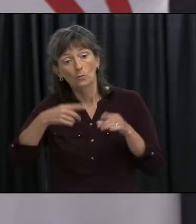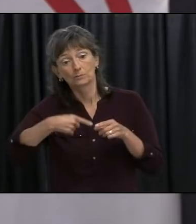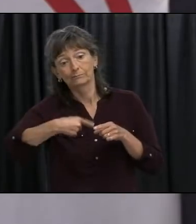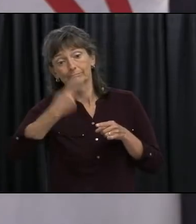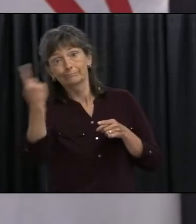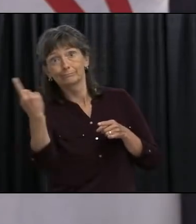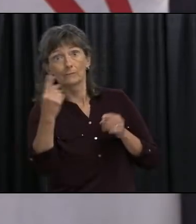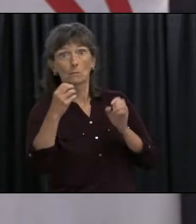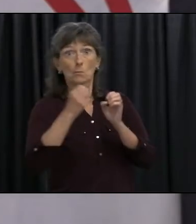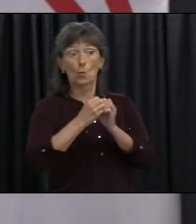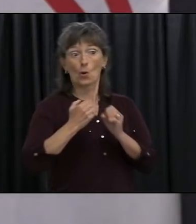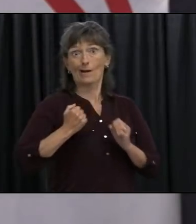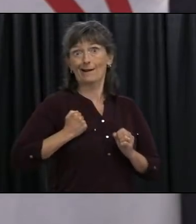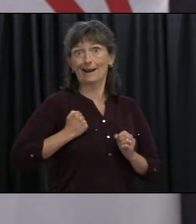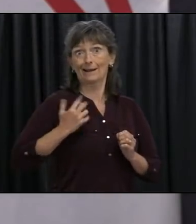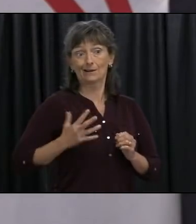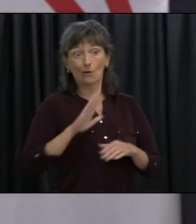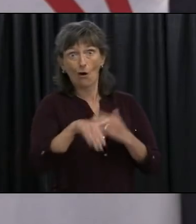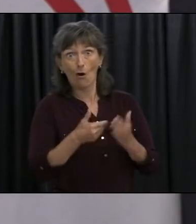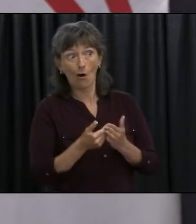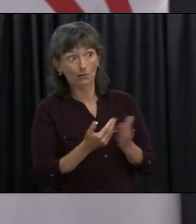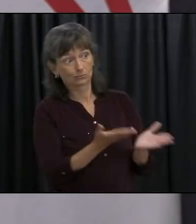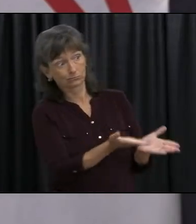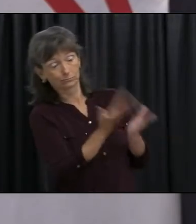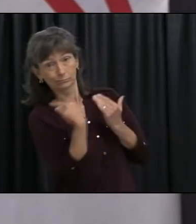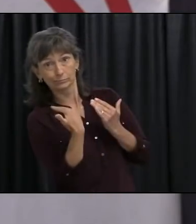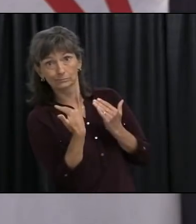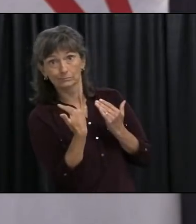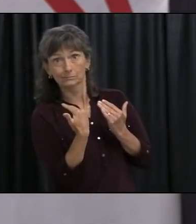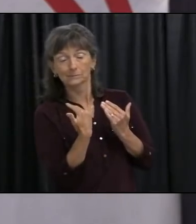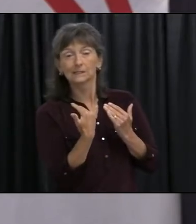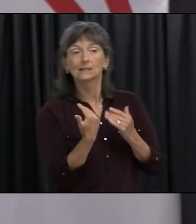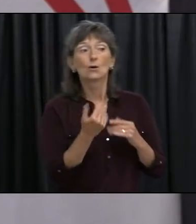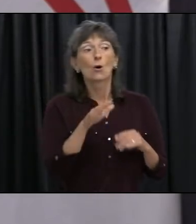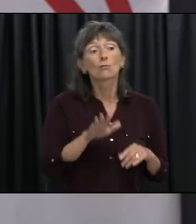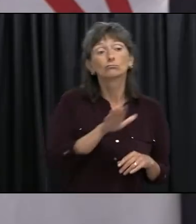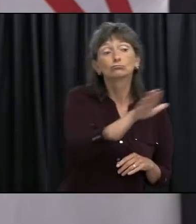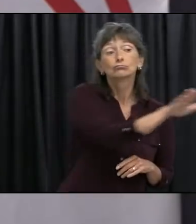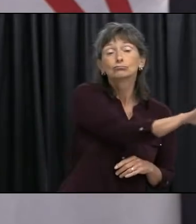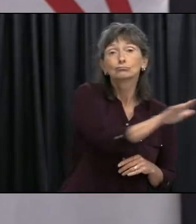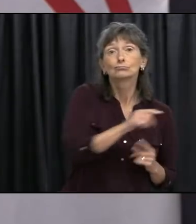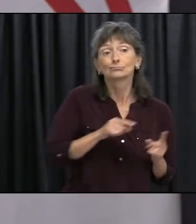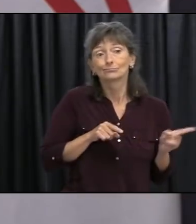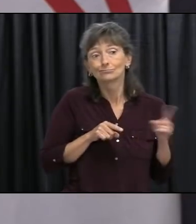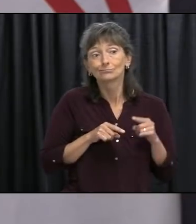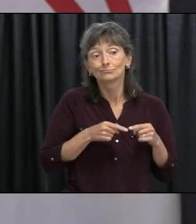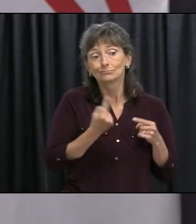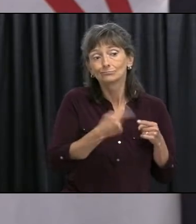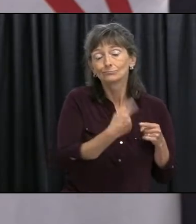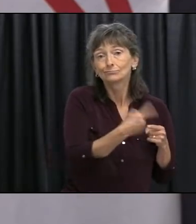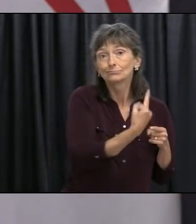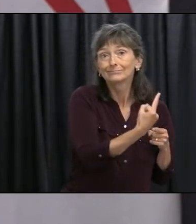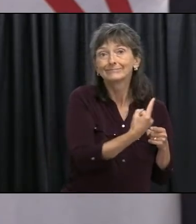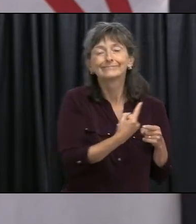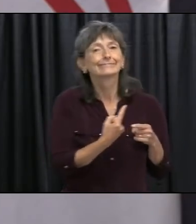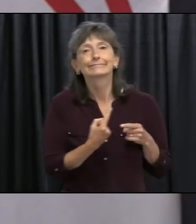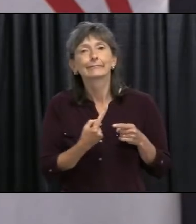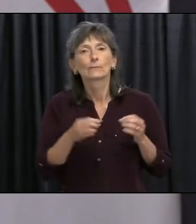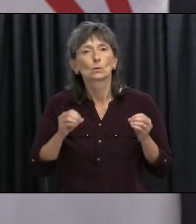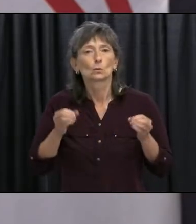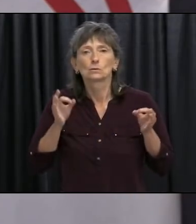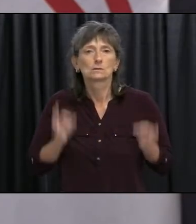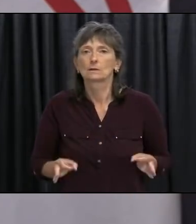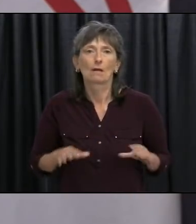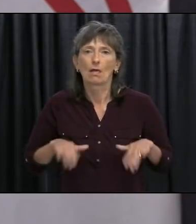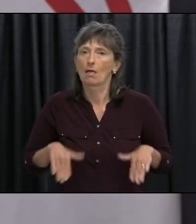or therefore easing travel restrictions across the country, there's been no firm decision that's been made. So